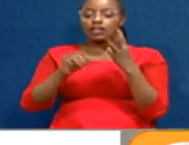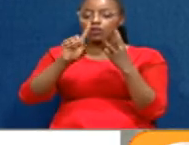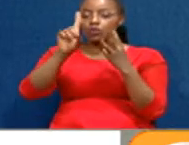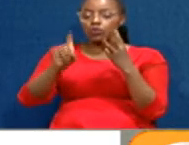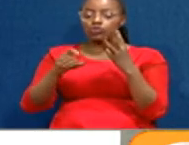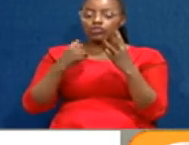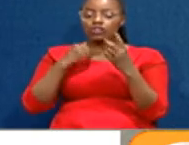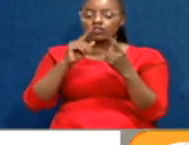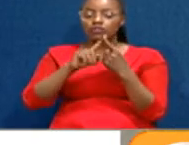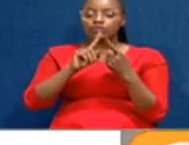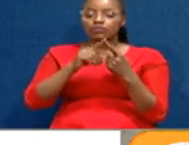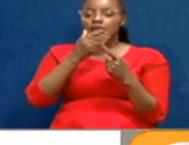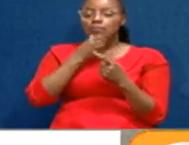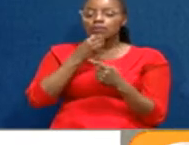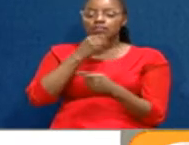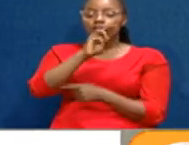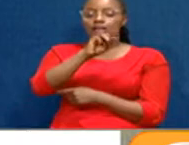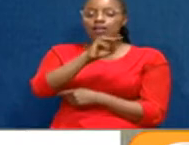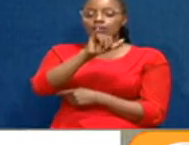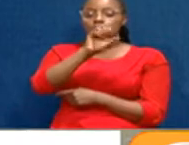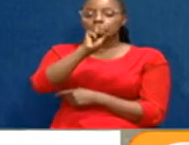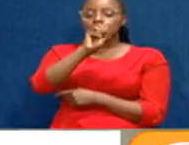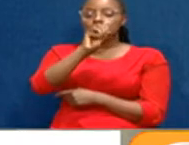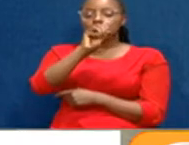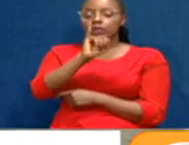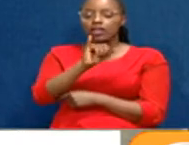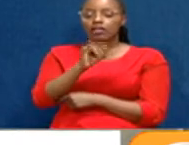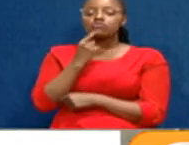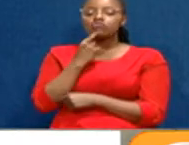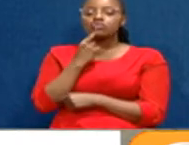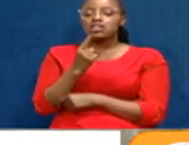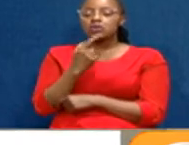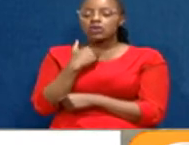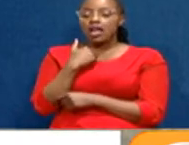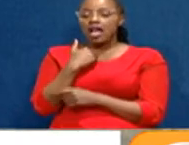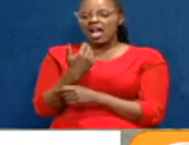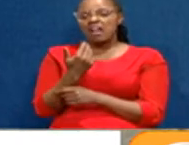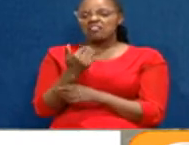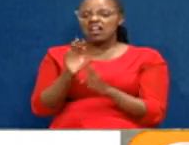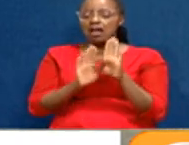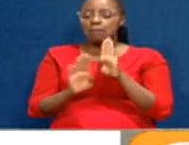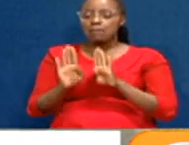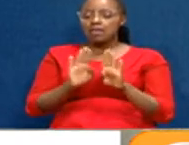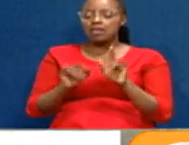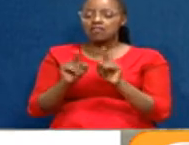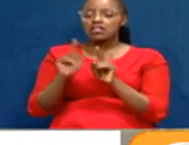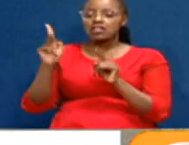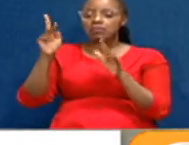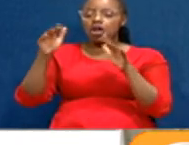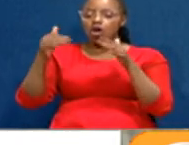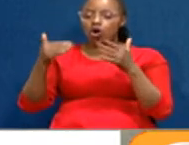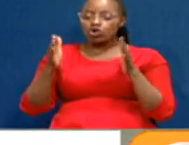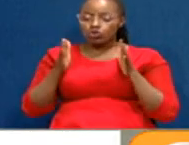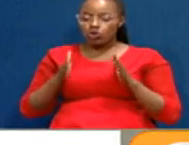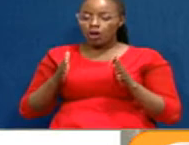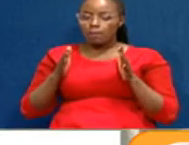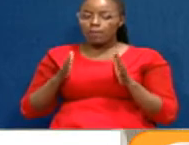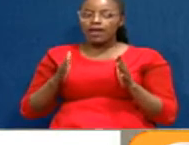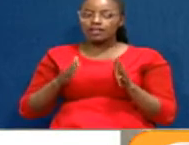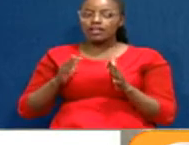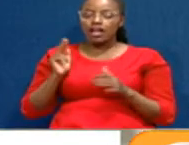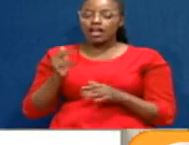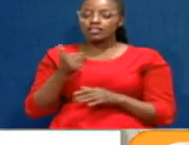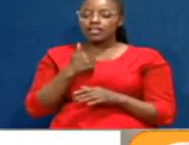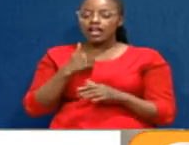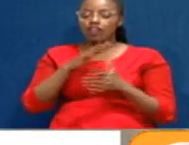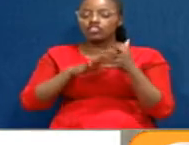My first question goes to Mr. Msoi. You see, we have this tendency as Kenyans or as human beings of saying we've put